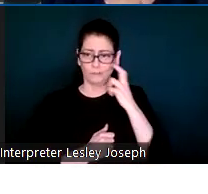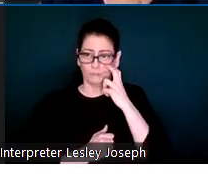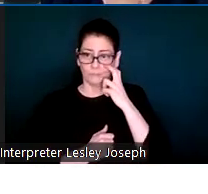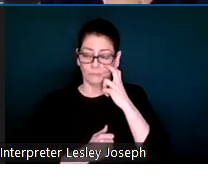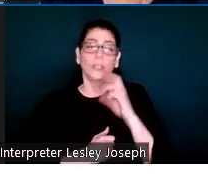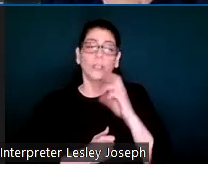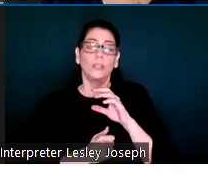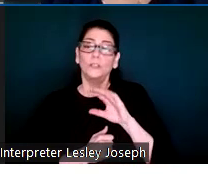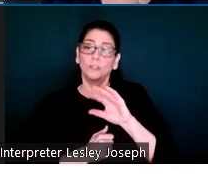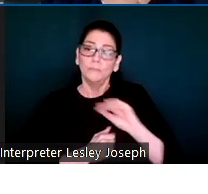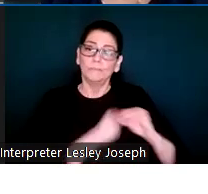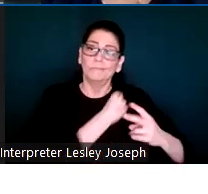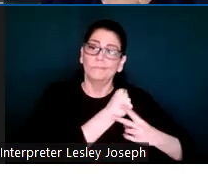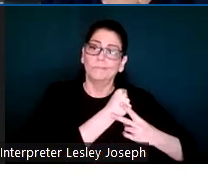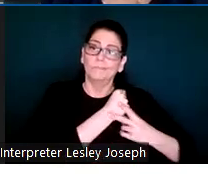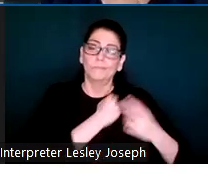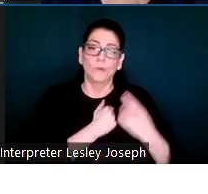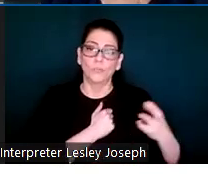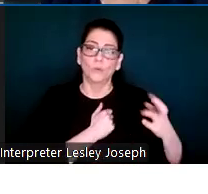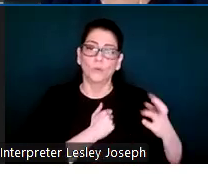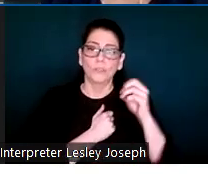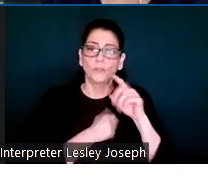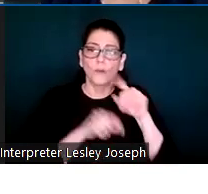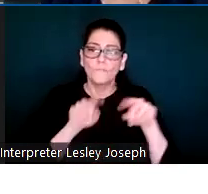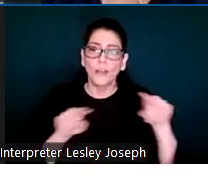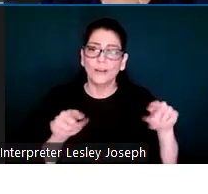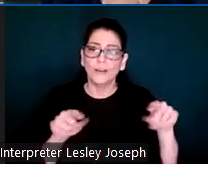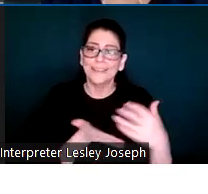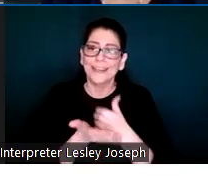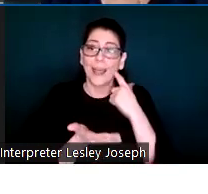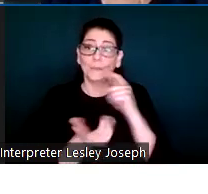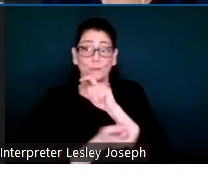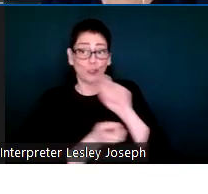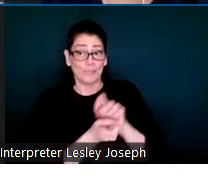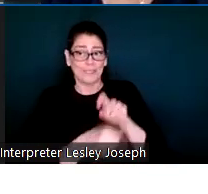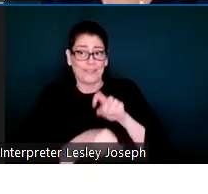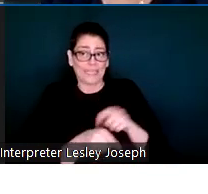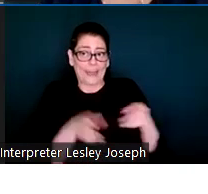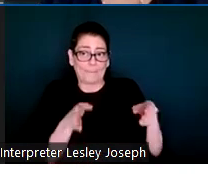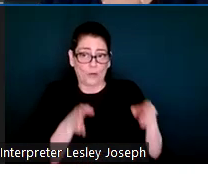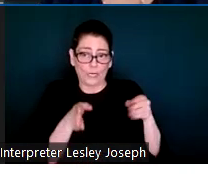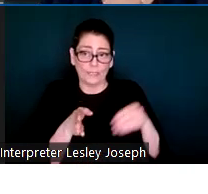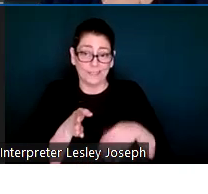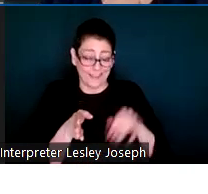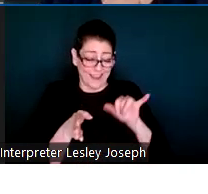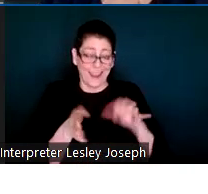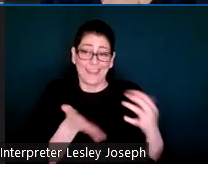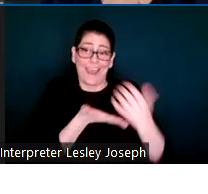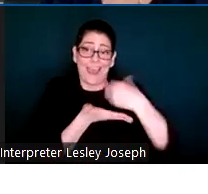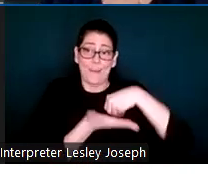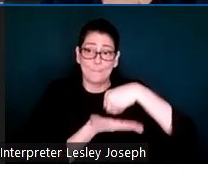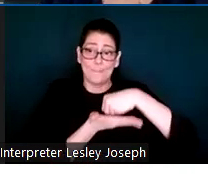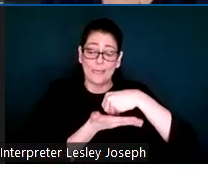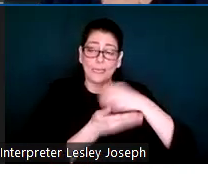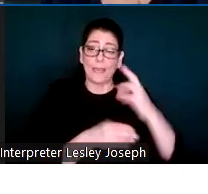resources or various kinds of income for specified periods. They can use this money towards an occupational